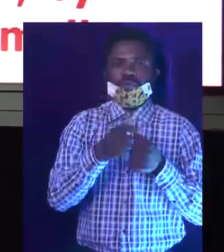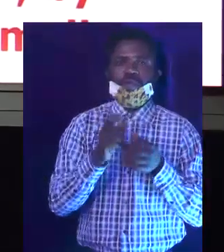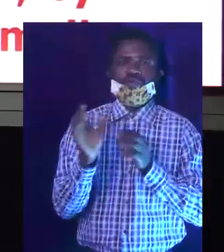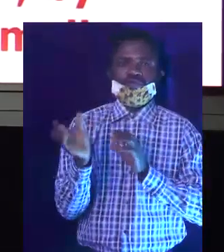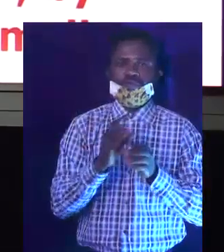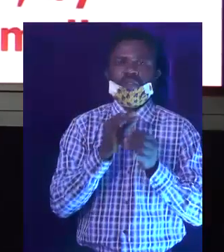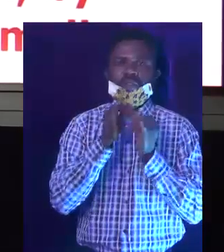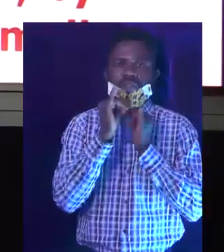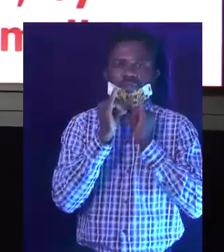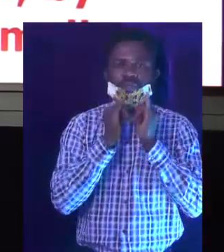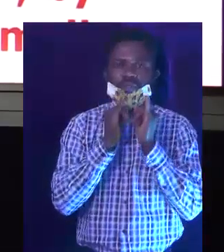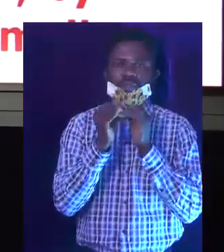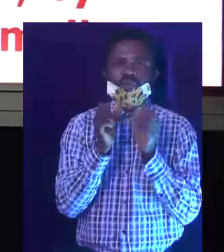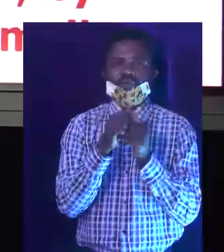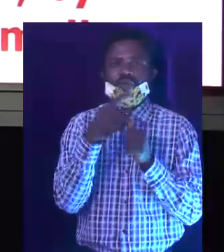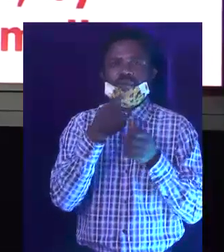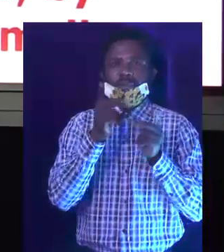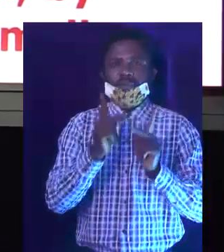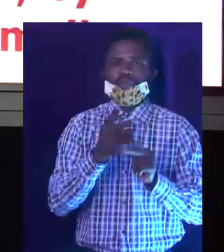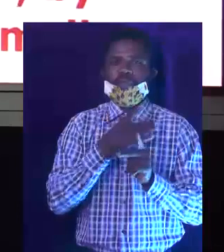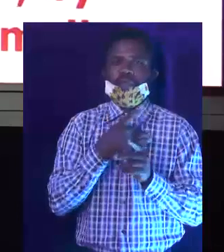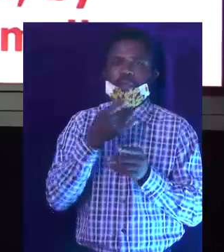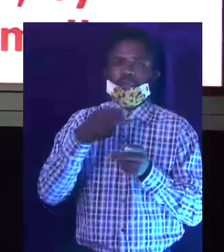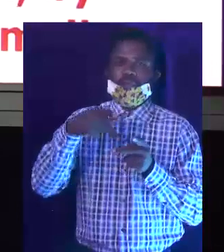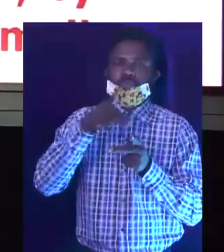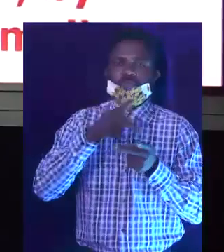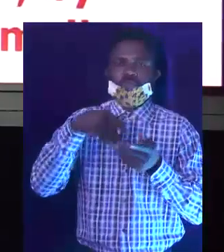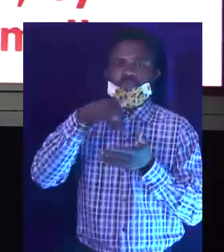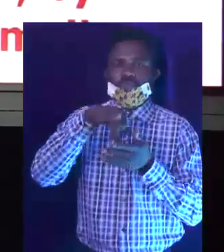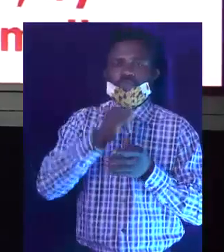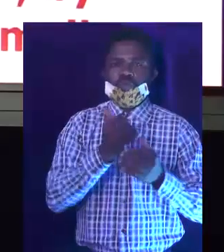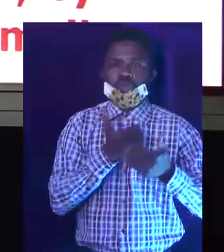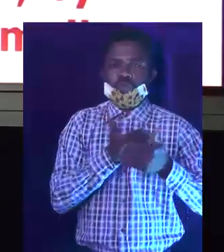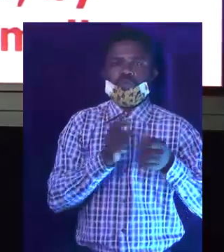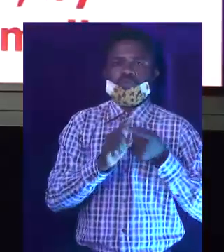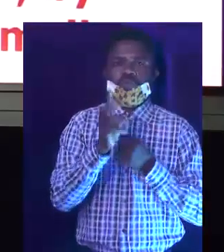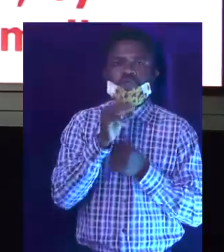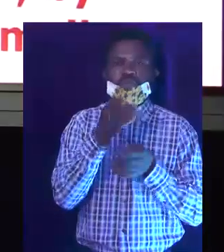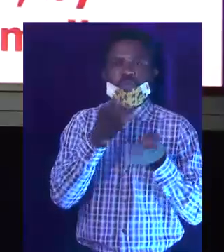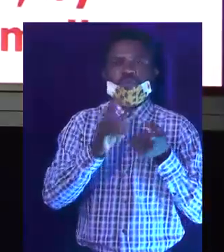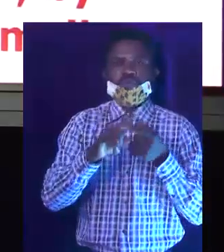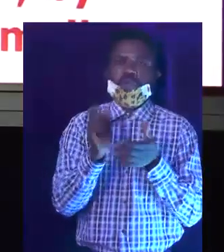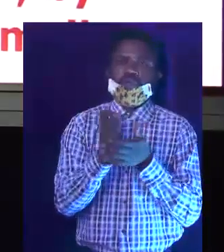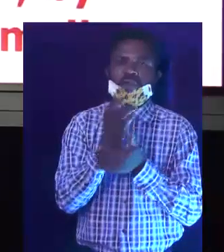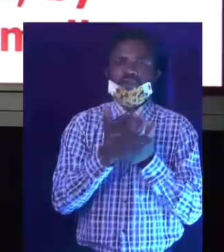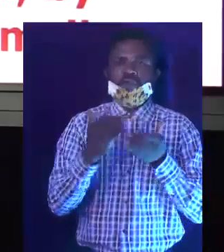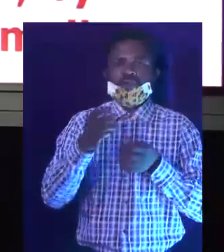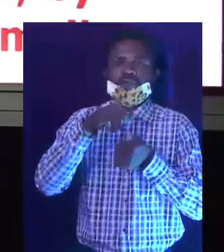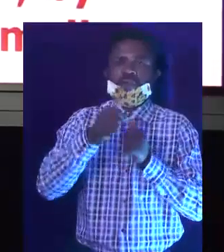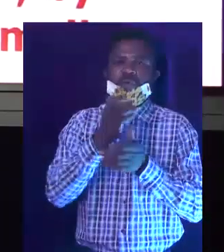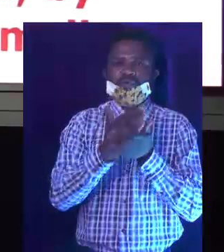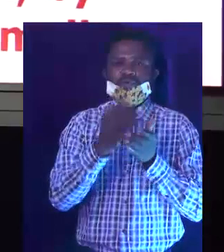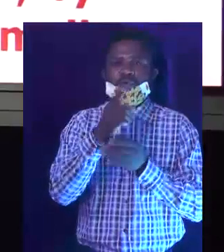Then you can also conduct interviews with the person and those close to him. You want to write something